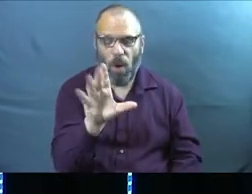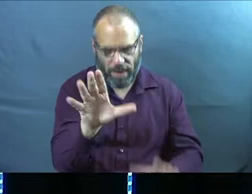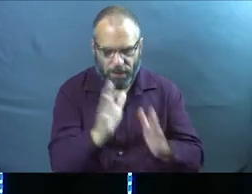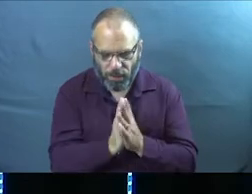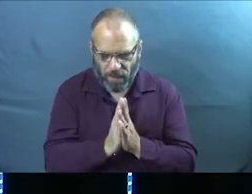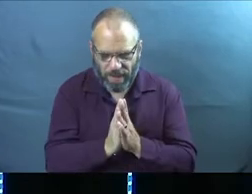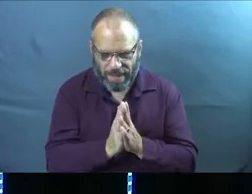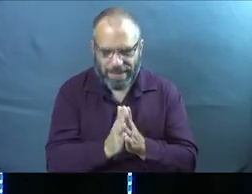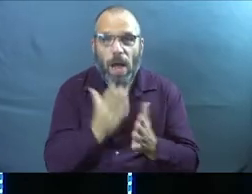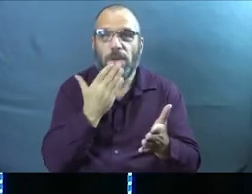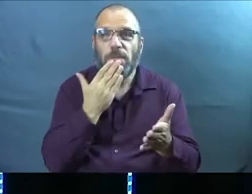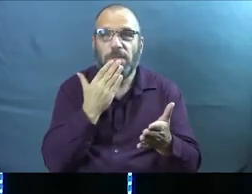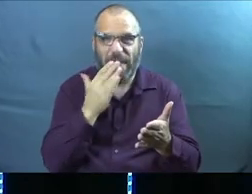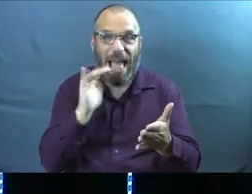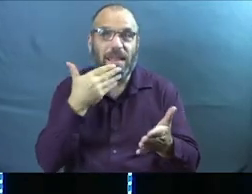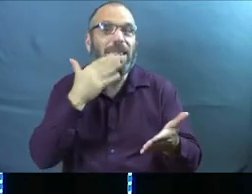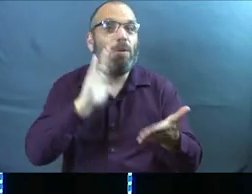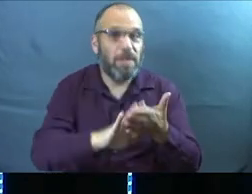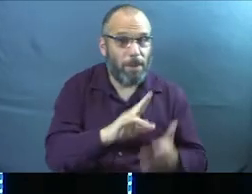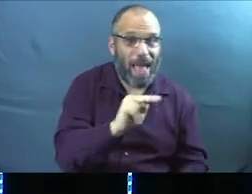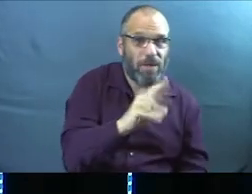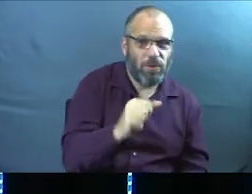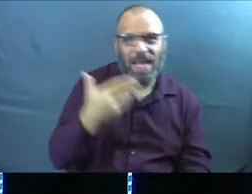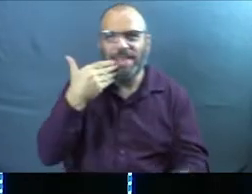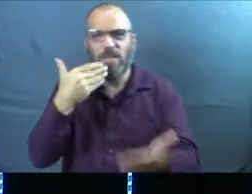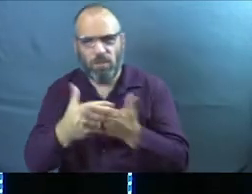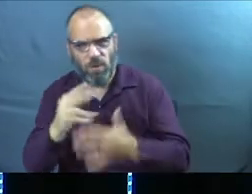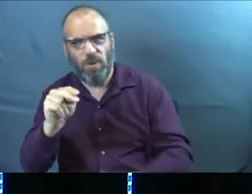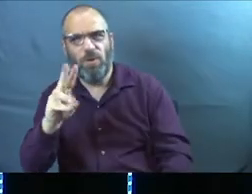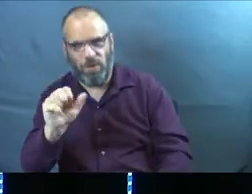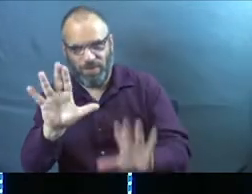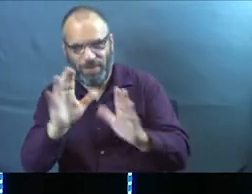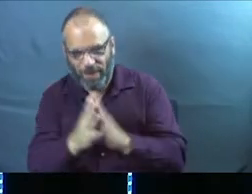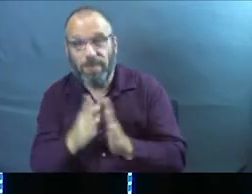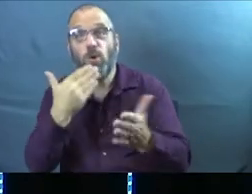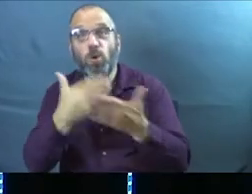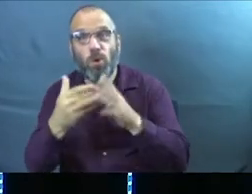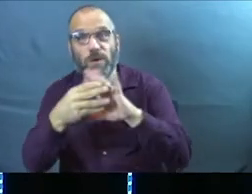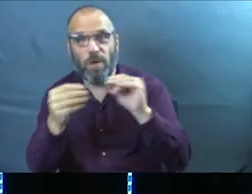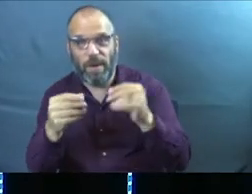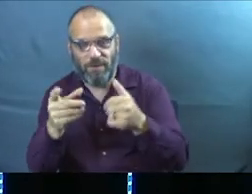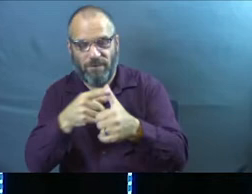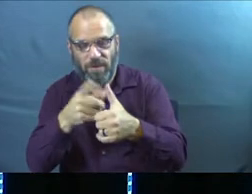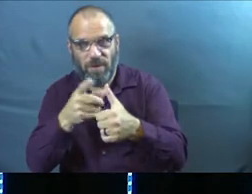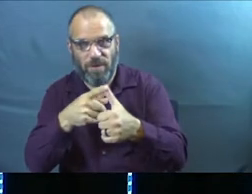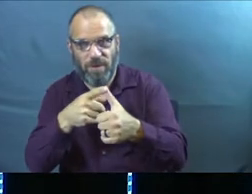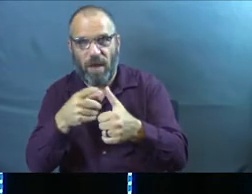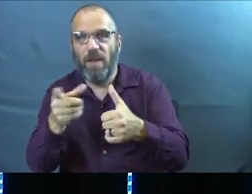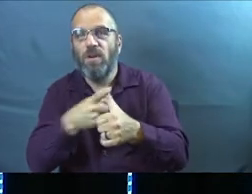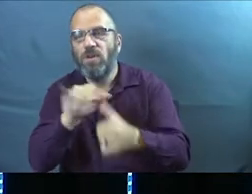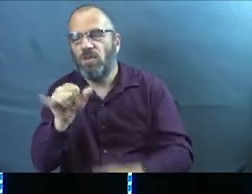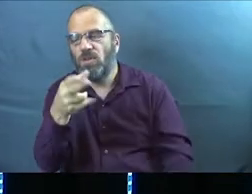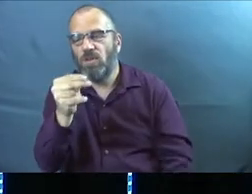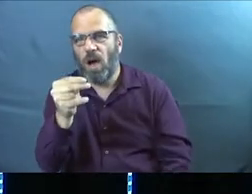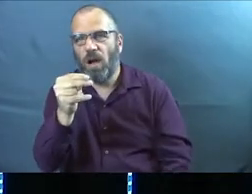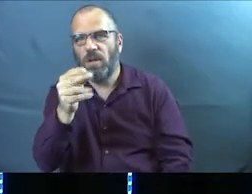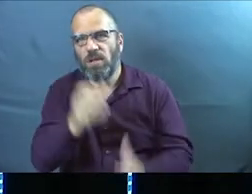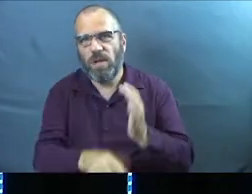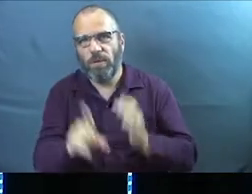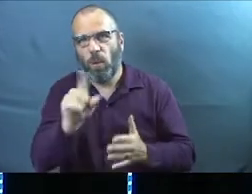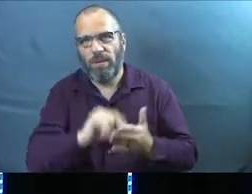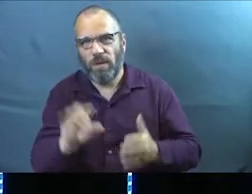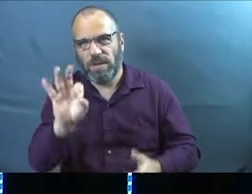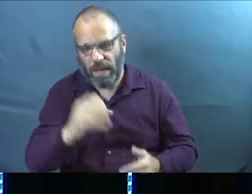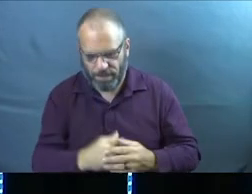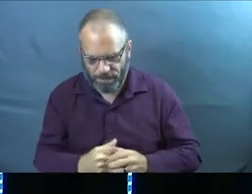Okay, so that's some bad news. Are you ready for some good news? Let's get some good news. First one is 1 John 1:9, because this is how it's